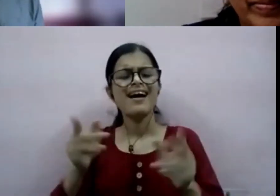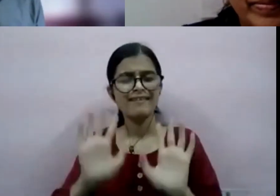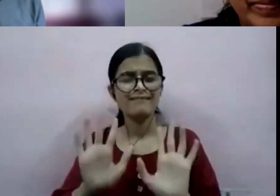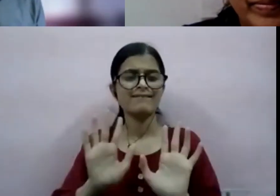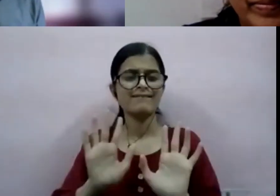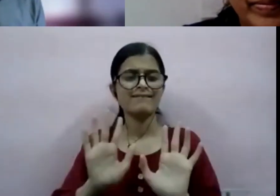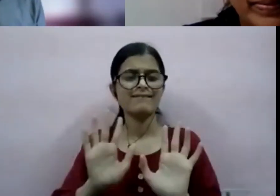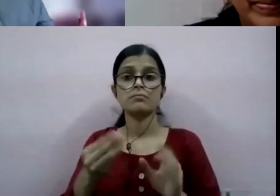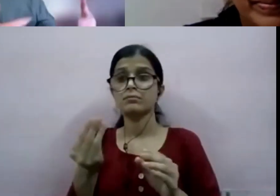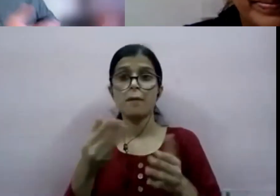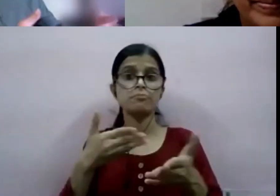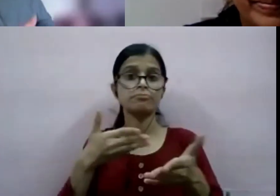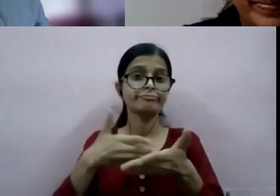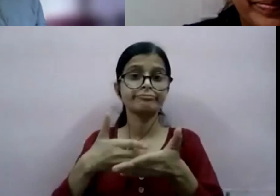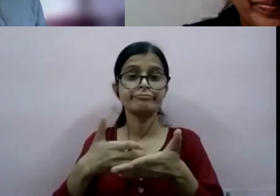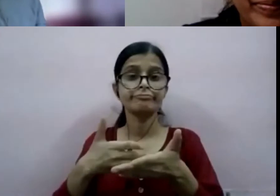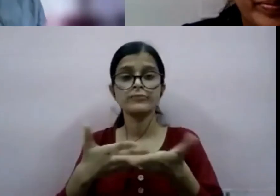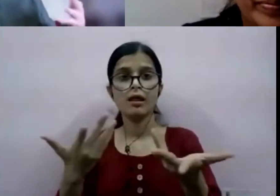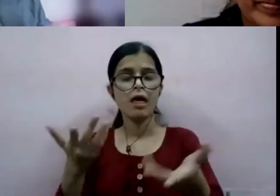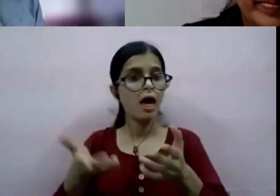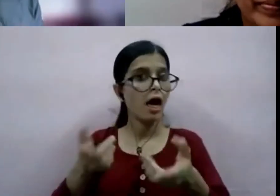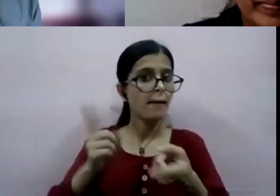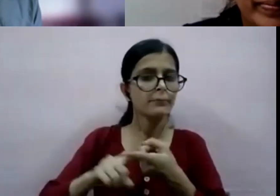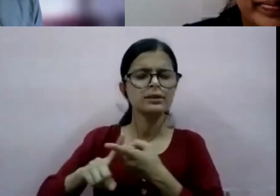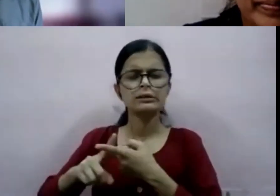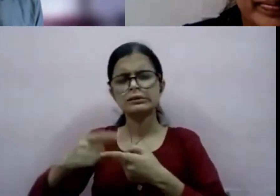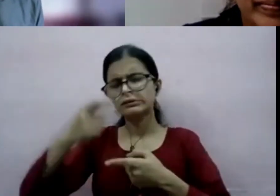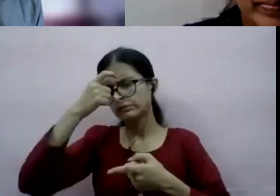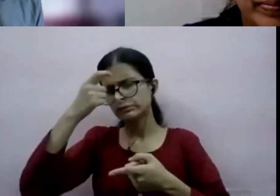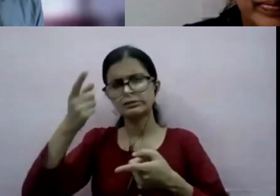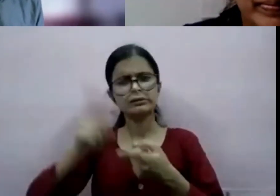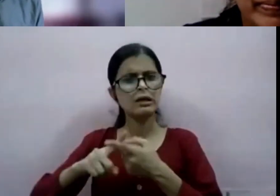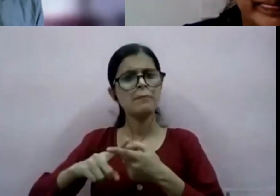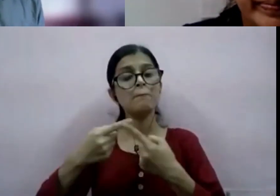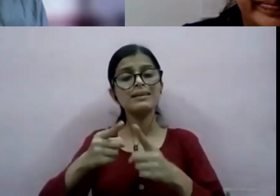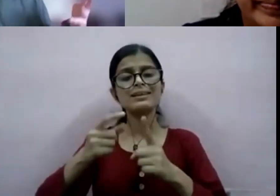disasters, great disasters like climate change is creating huge problems for disabled people.